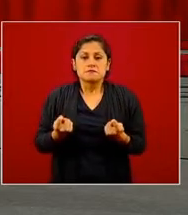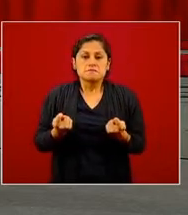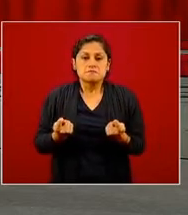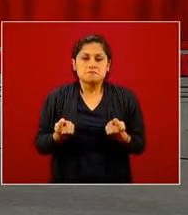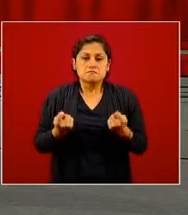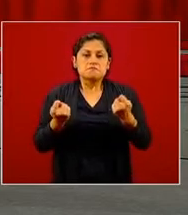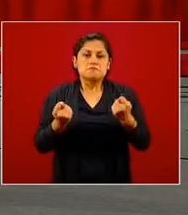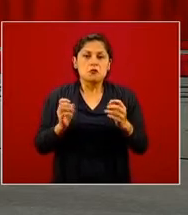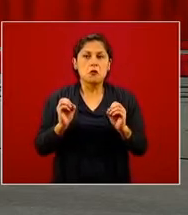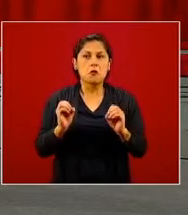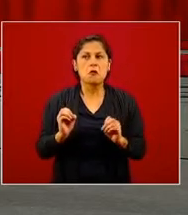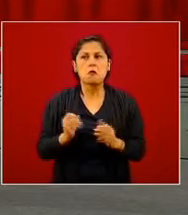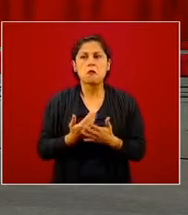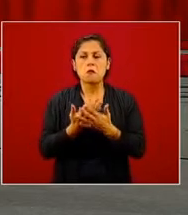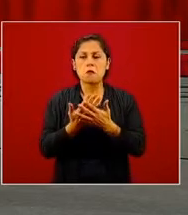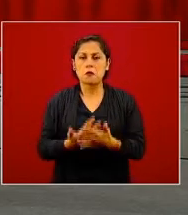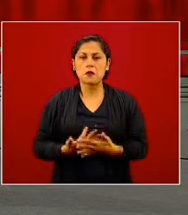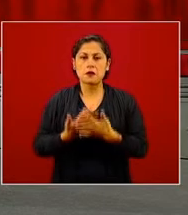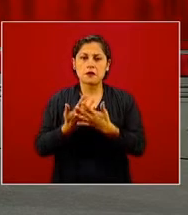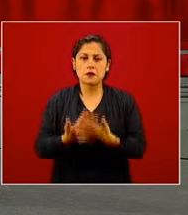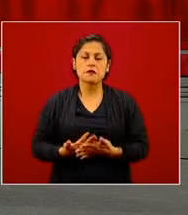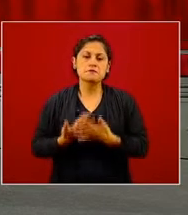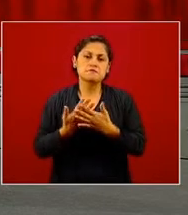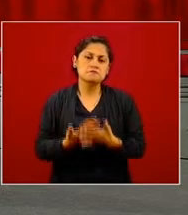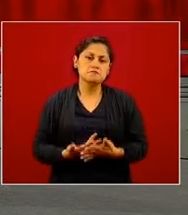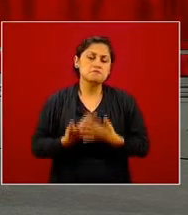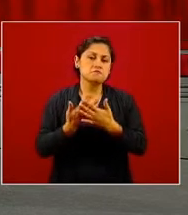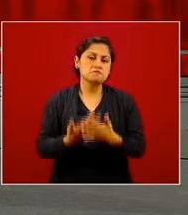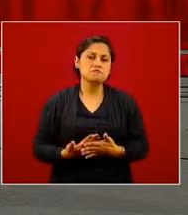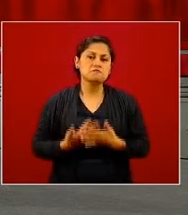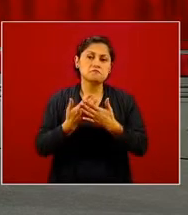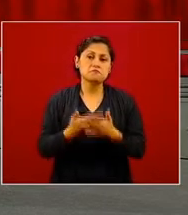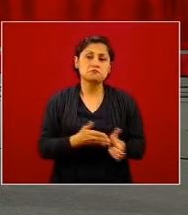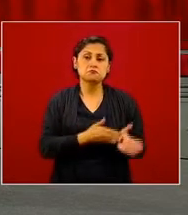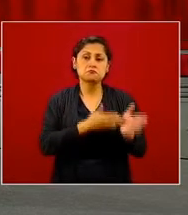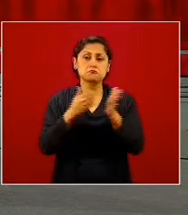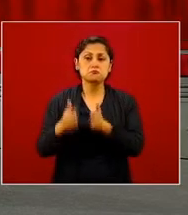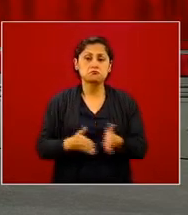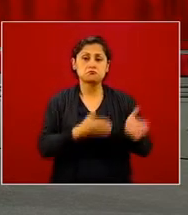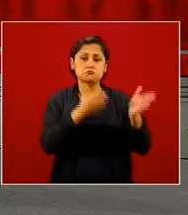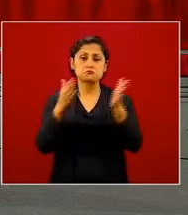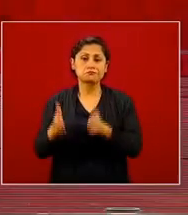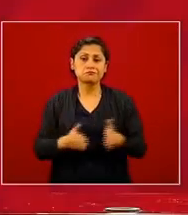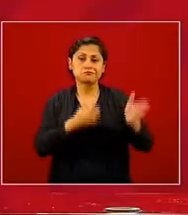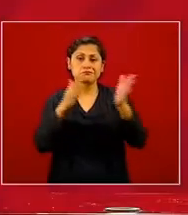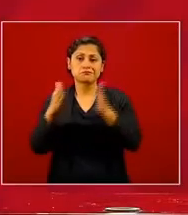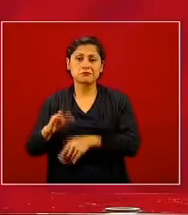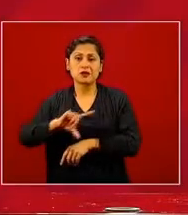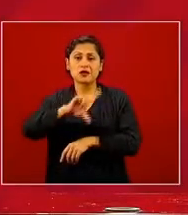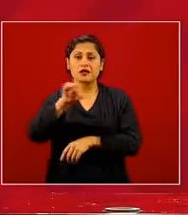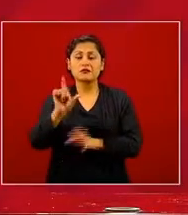are diabetics, but precisely because of this problem of people just